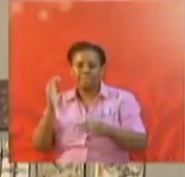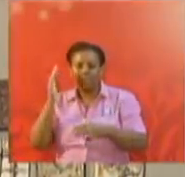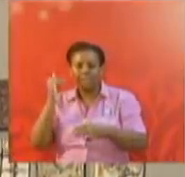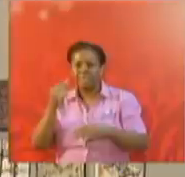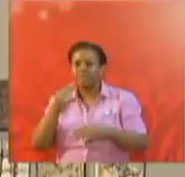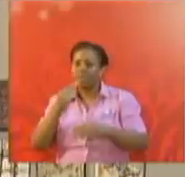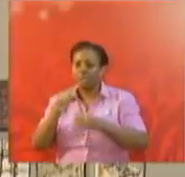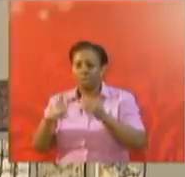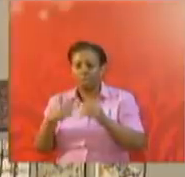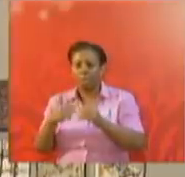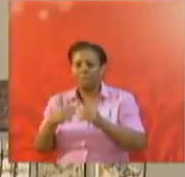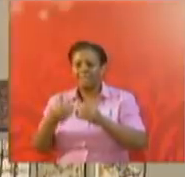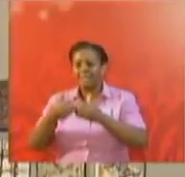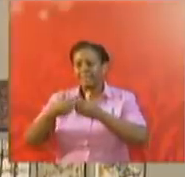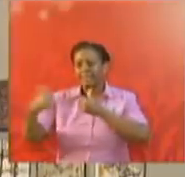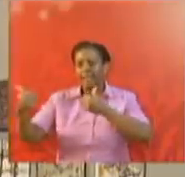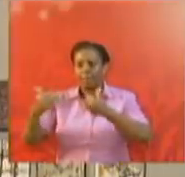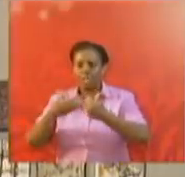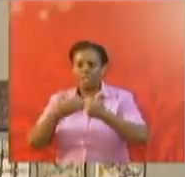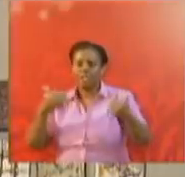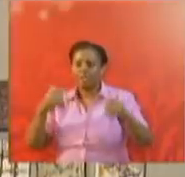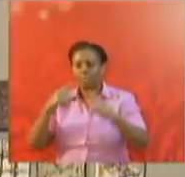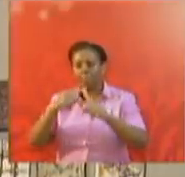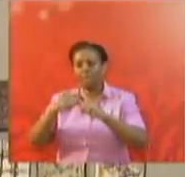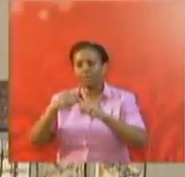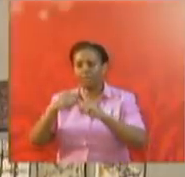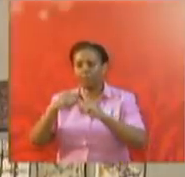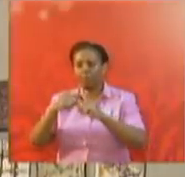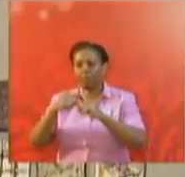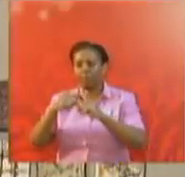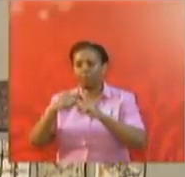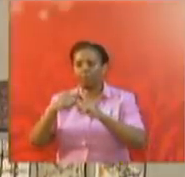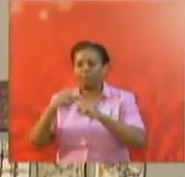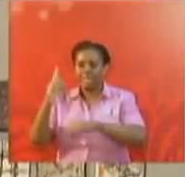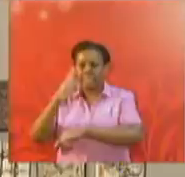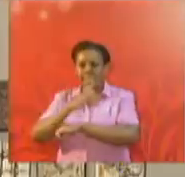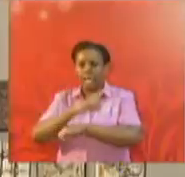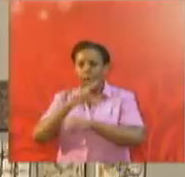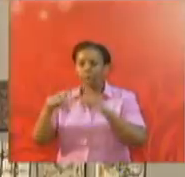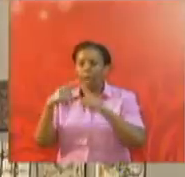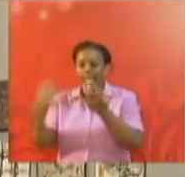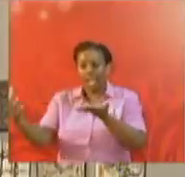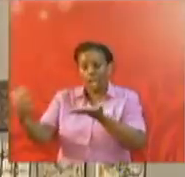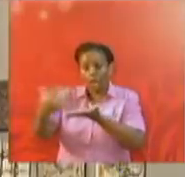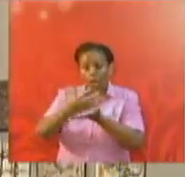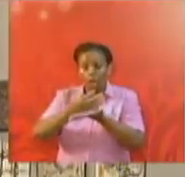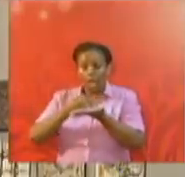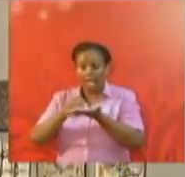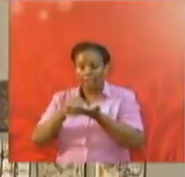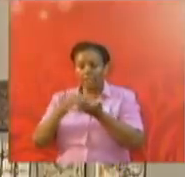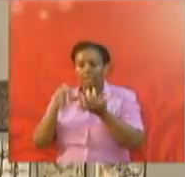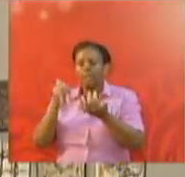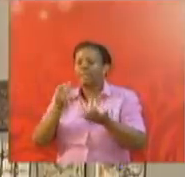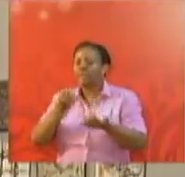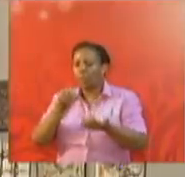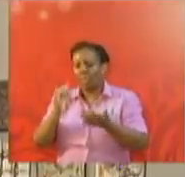where we separate the positives by the date on which they were collected, so you get a better idea of that distribution. So when